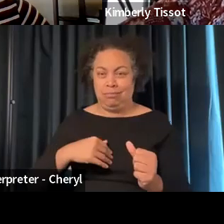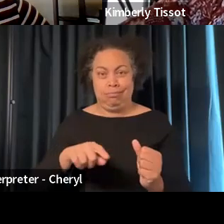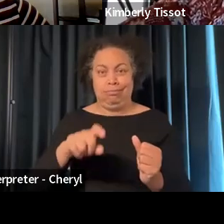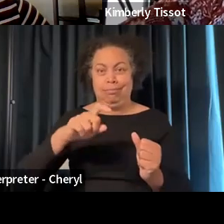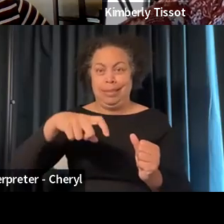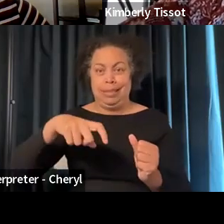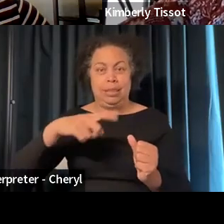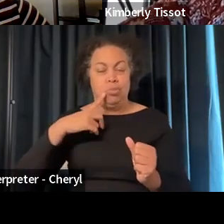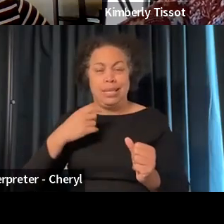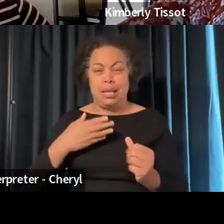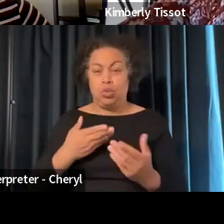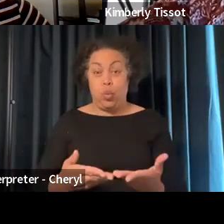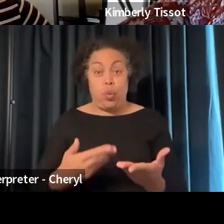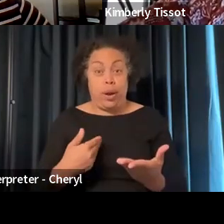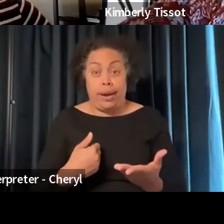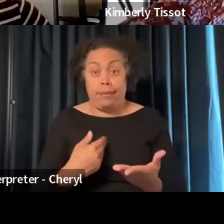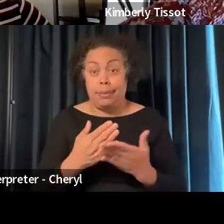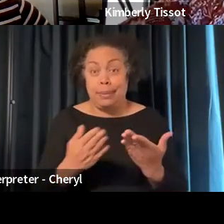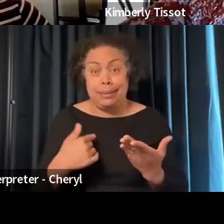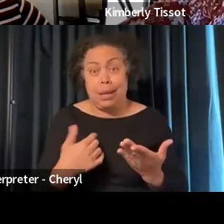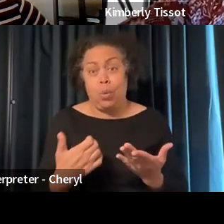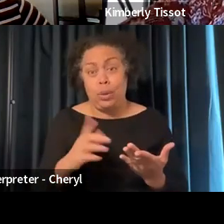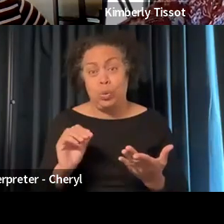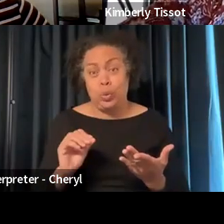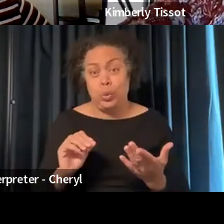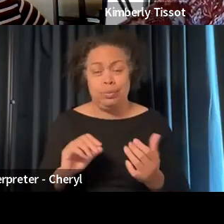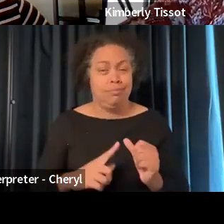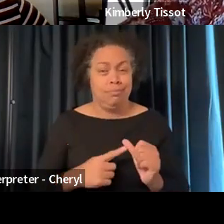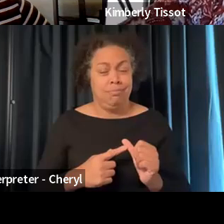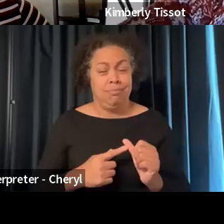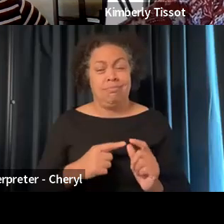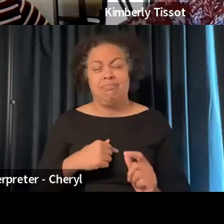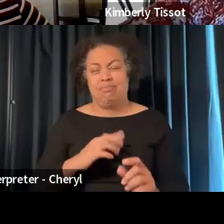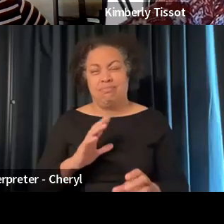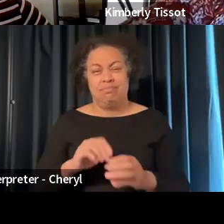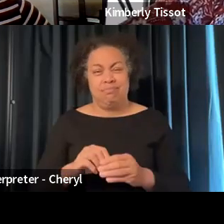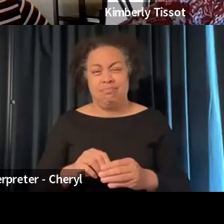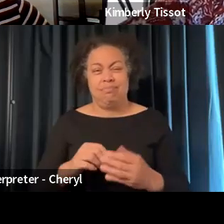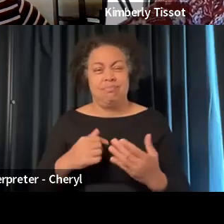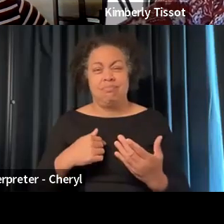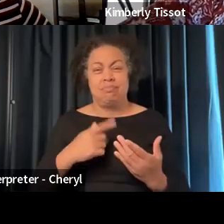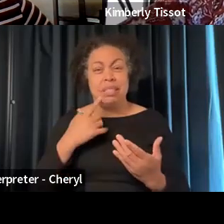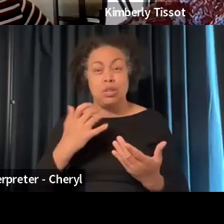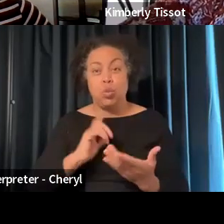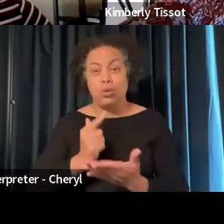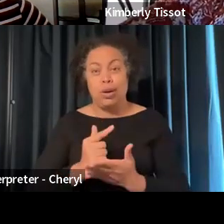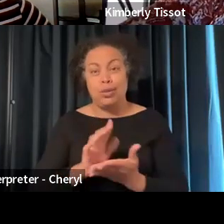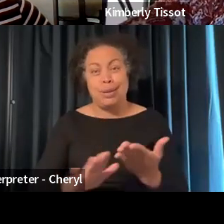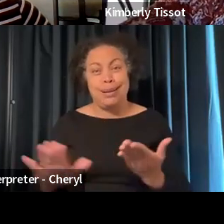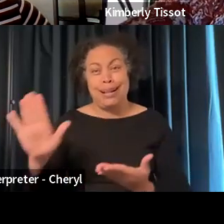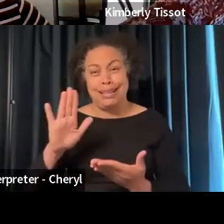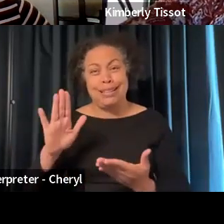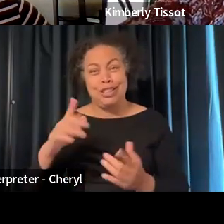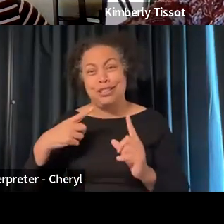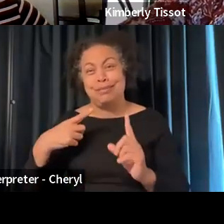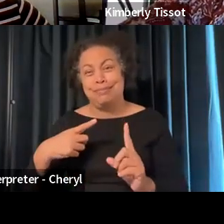There were things that I wanted to do. I guess the primary one that when I first got involved was to graduate college.